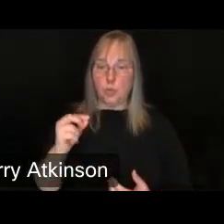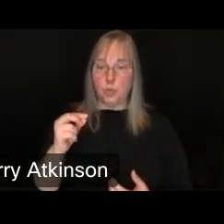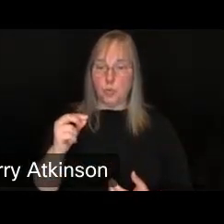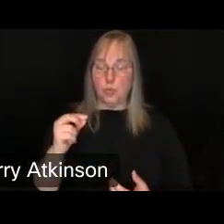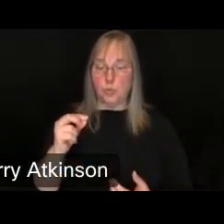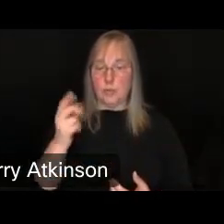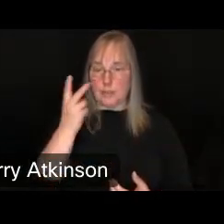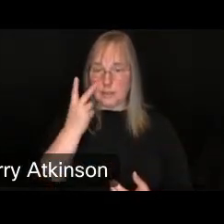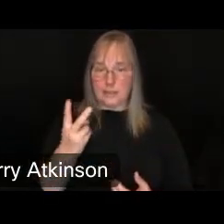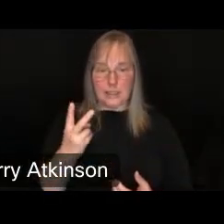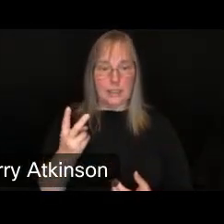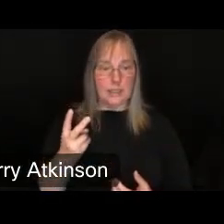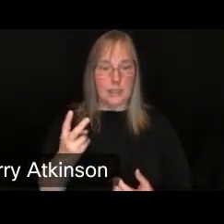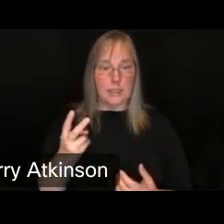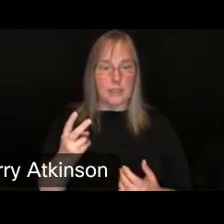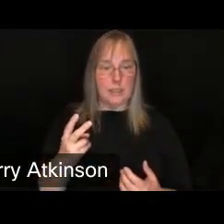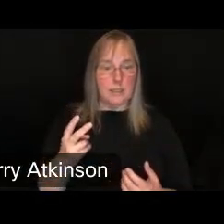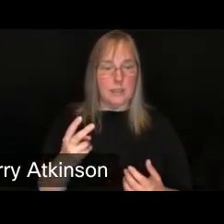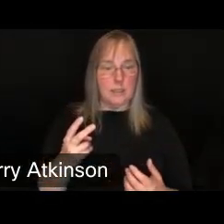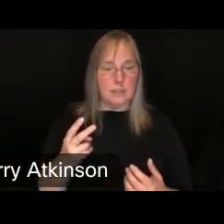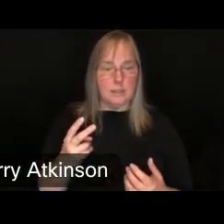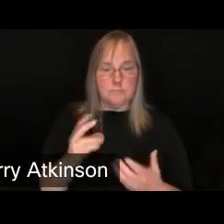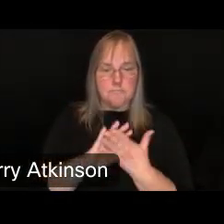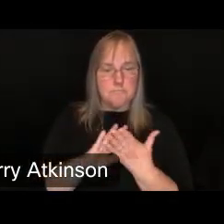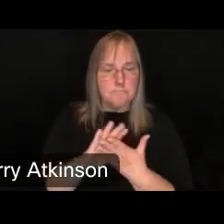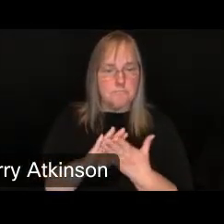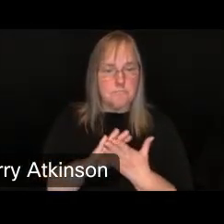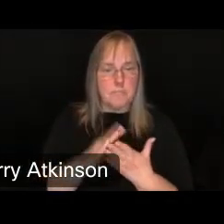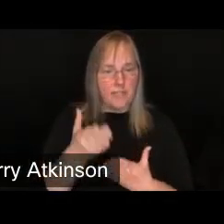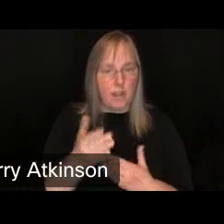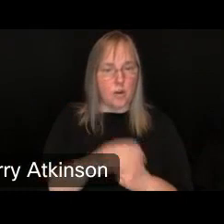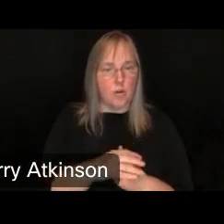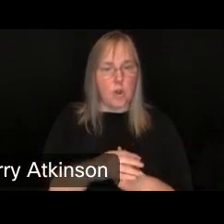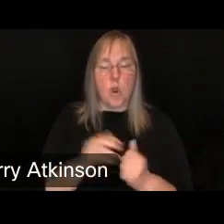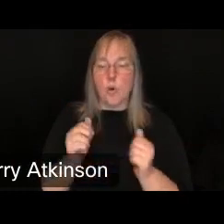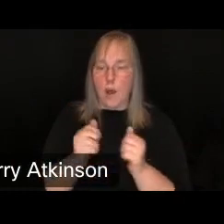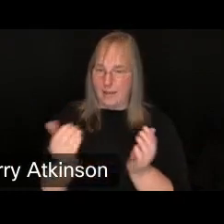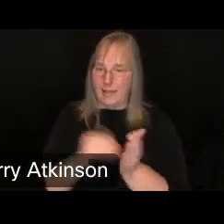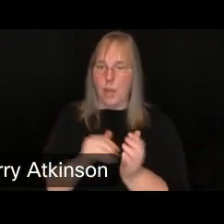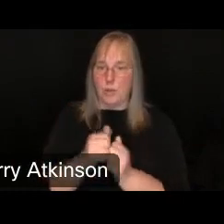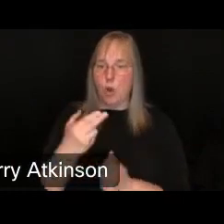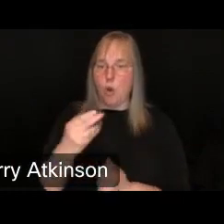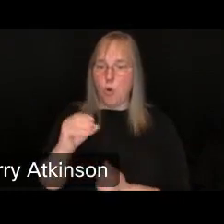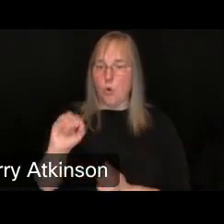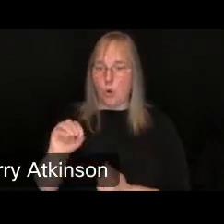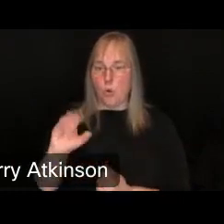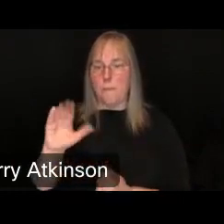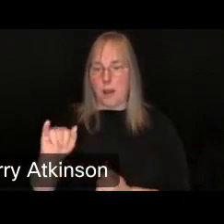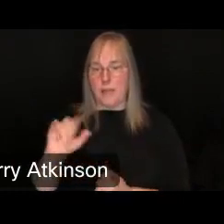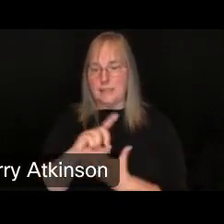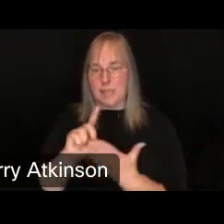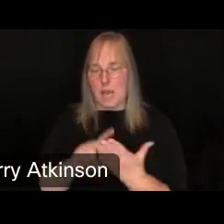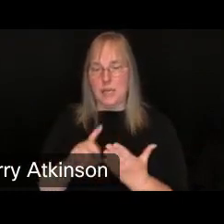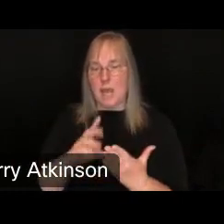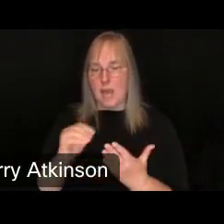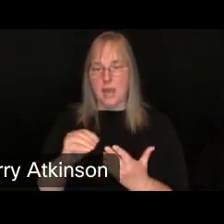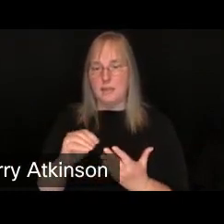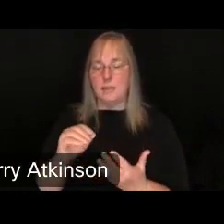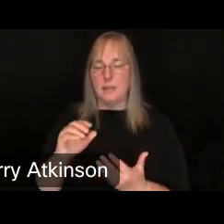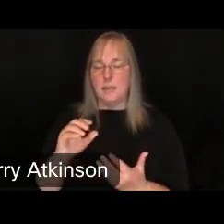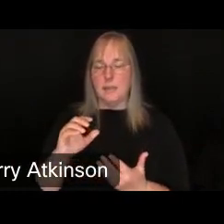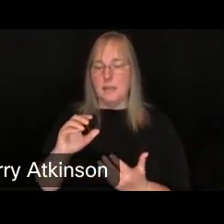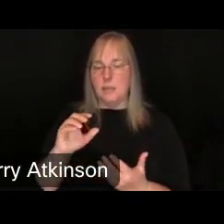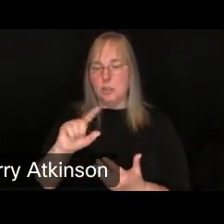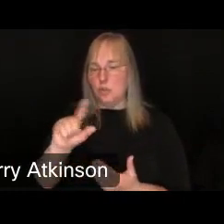drop significantly there. Again, with the local by design and the following zoning and